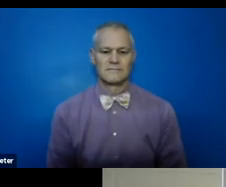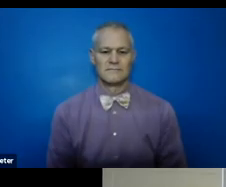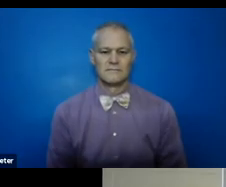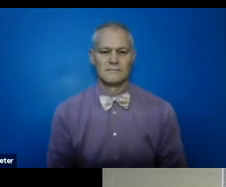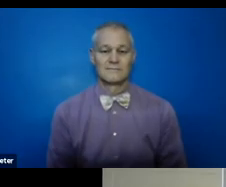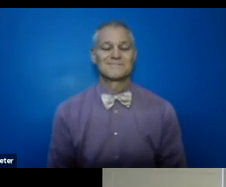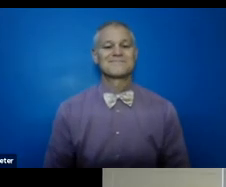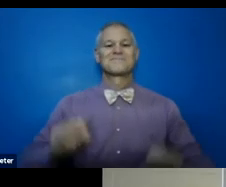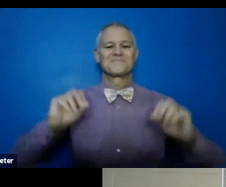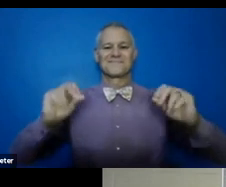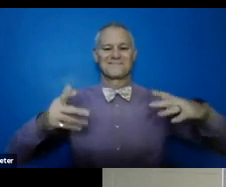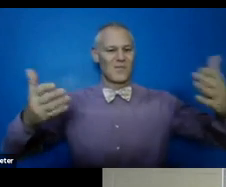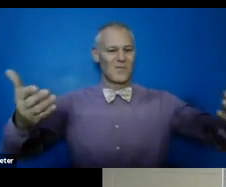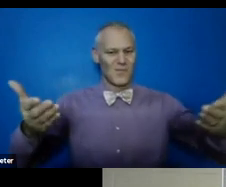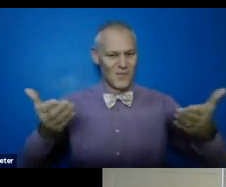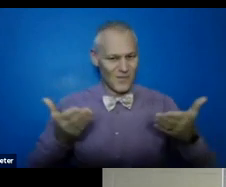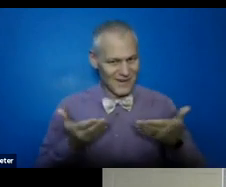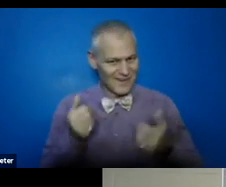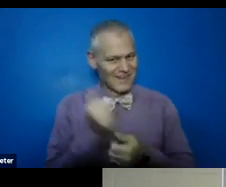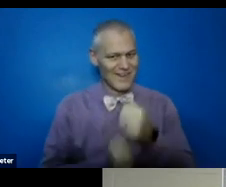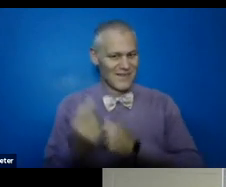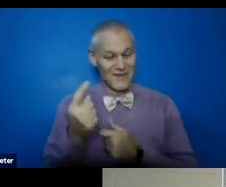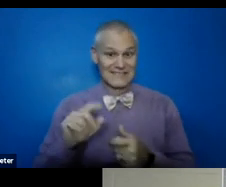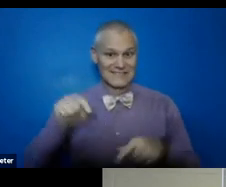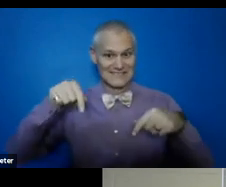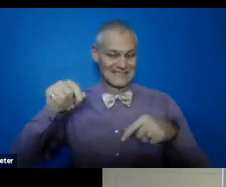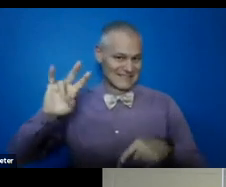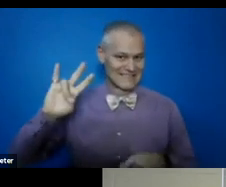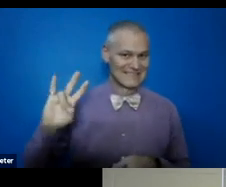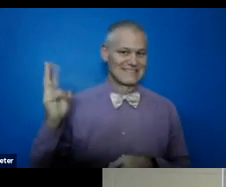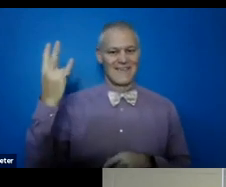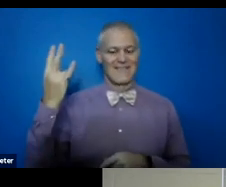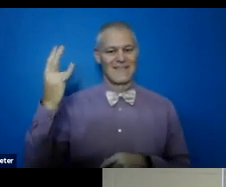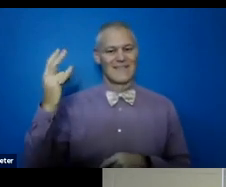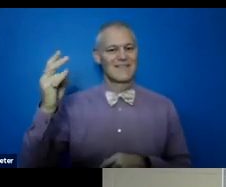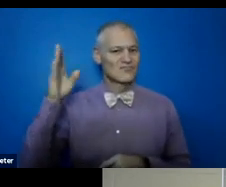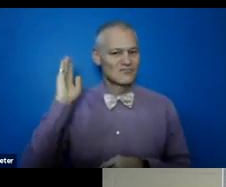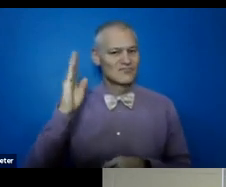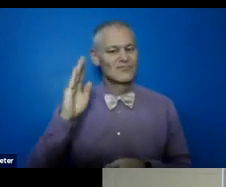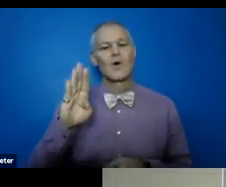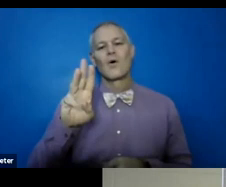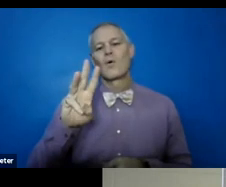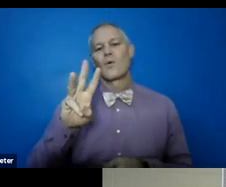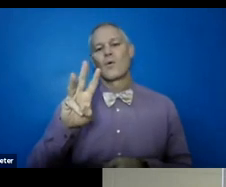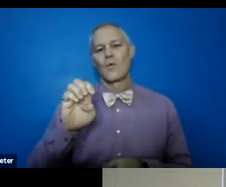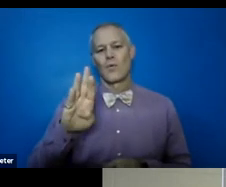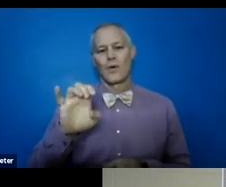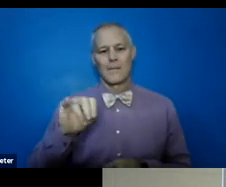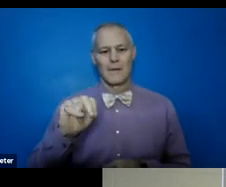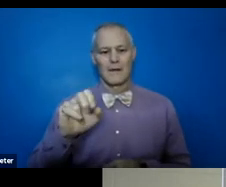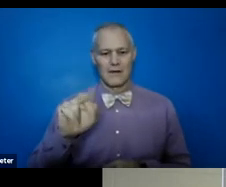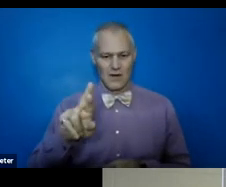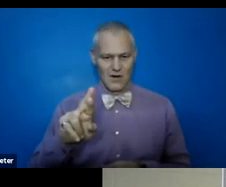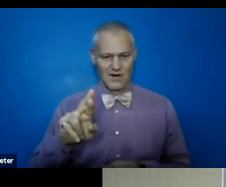All right, welcome everybody to our 7th webinar in the Fundamentals of Restorative Justice series,